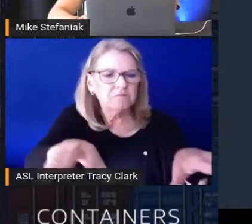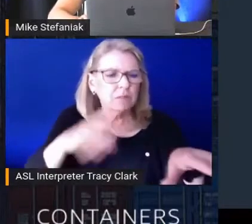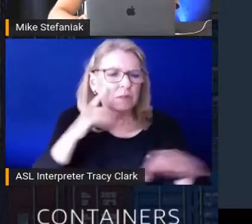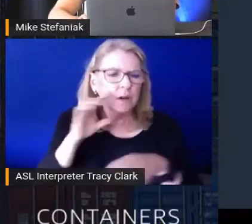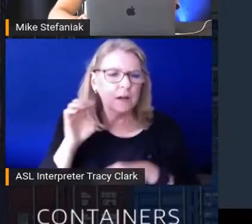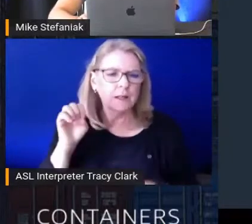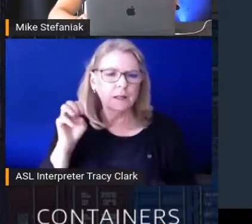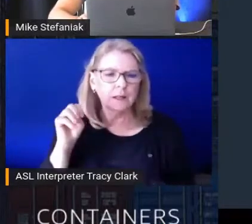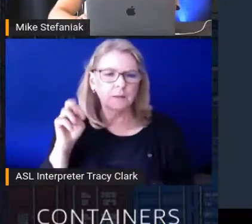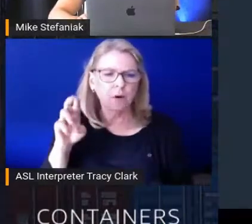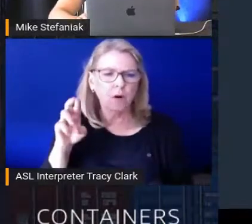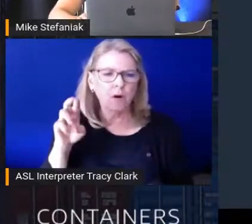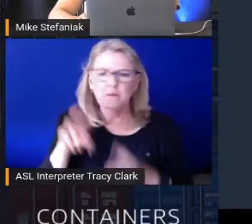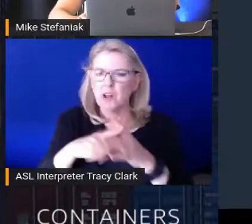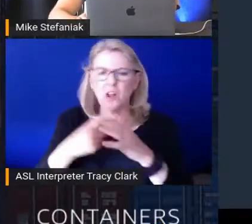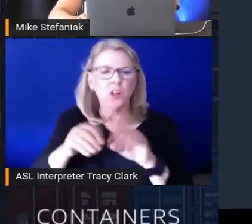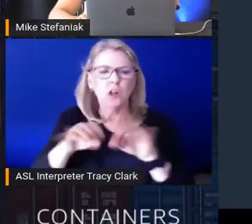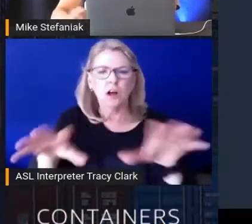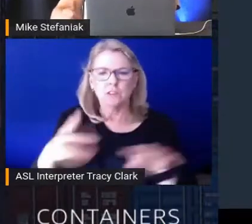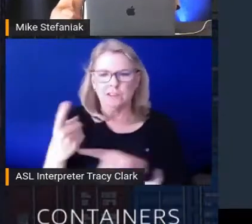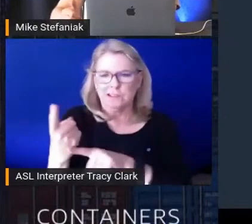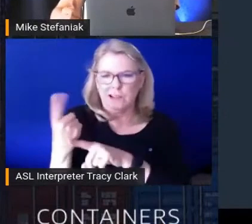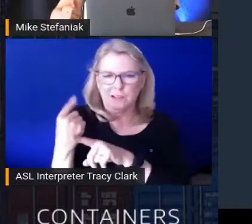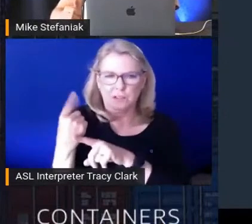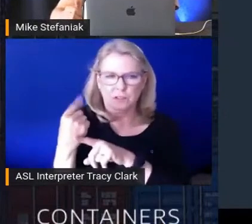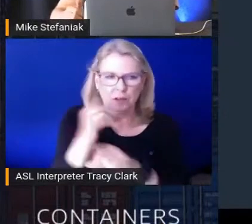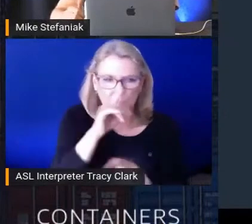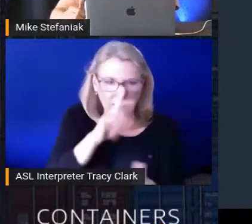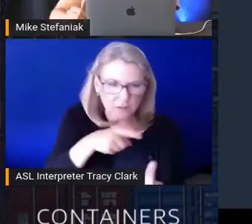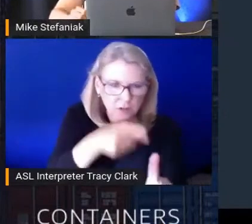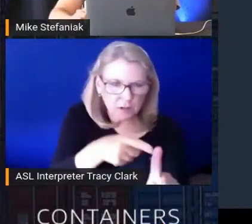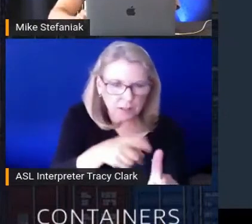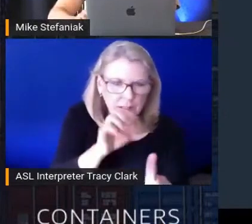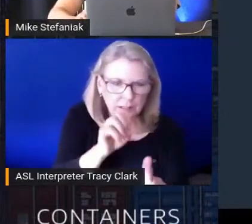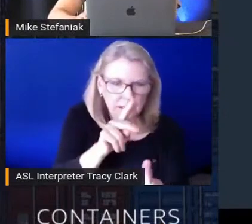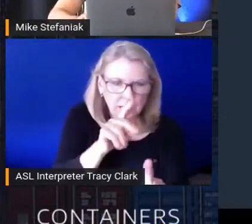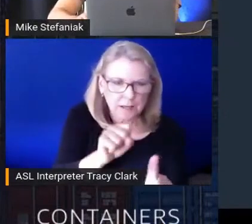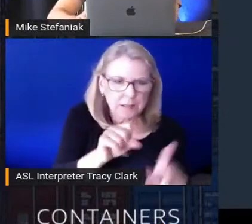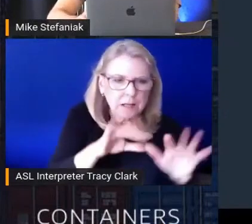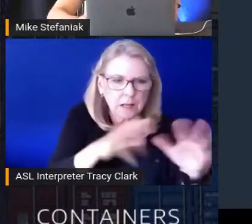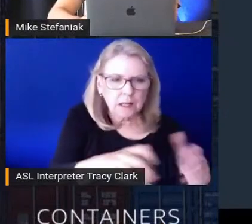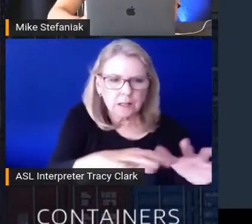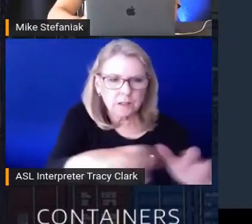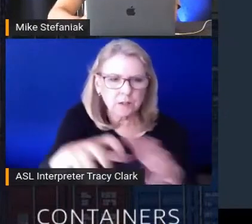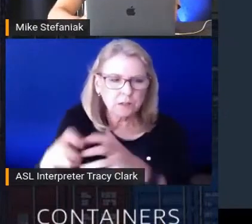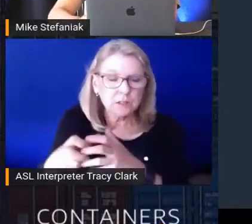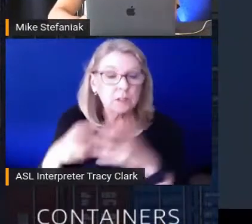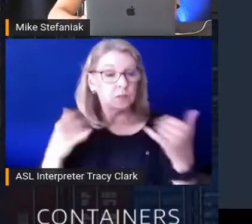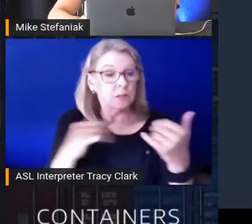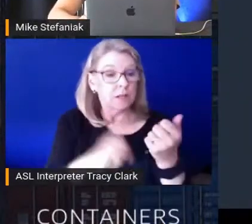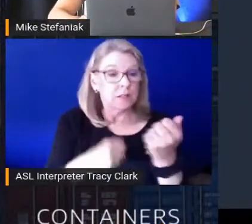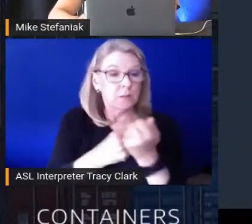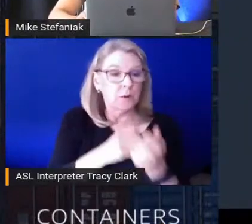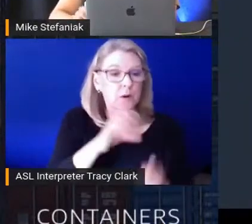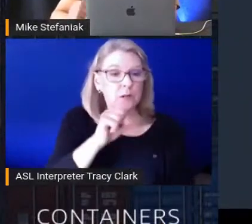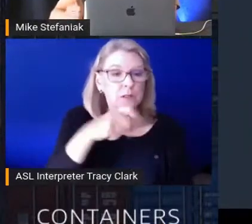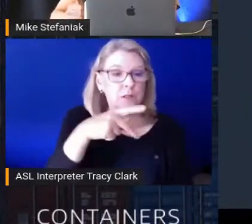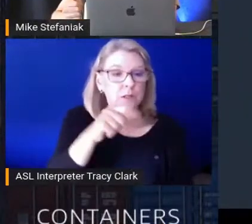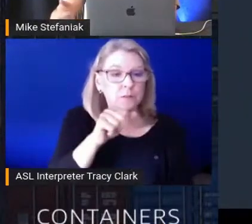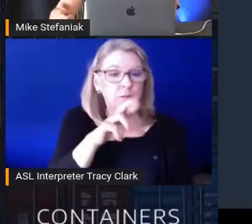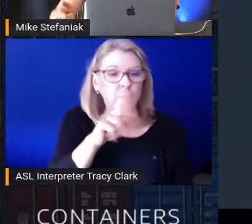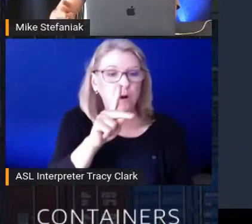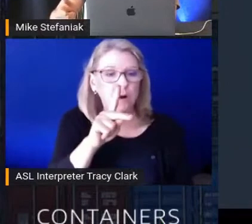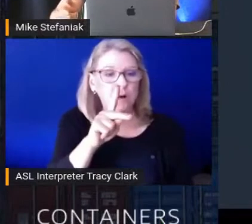that can target EKS clusters. And today they support Spark, but in the future, they're working on adding additional frameworks like